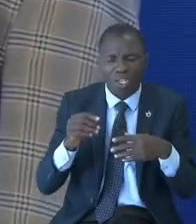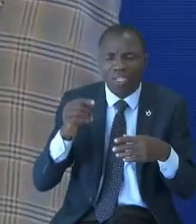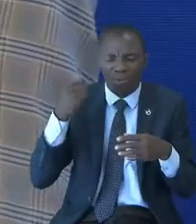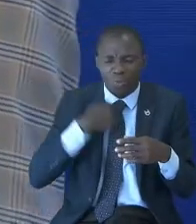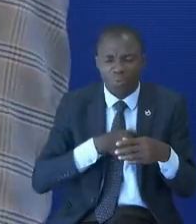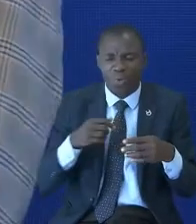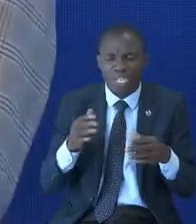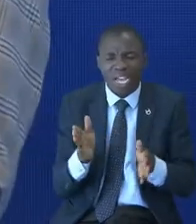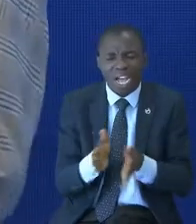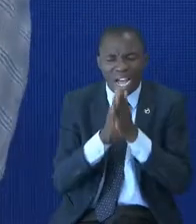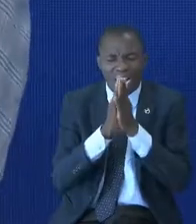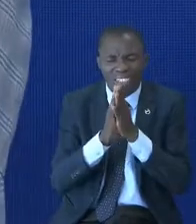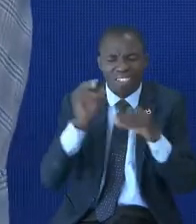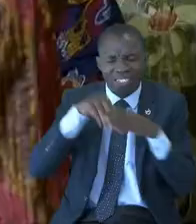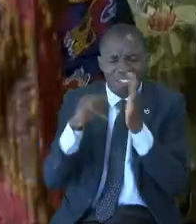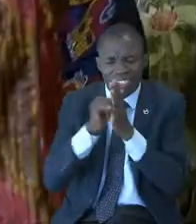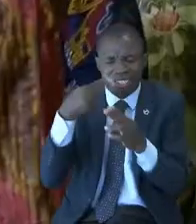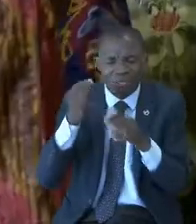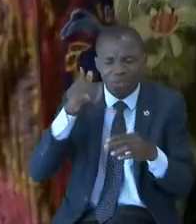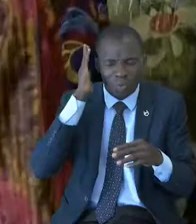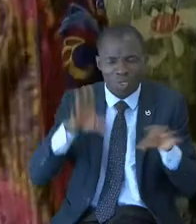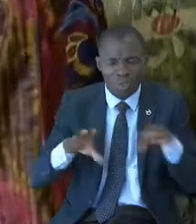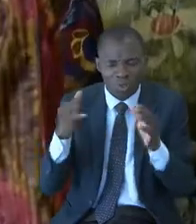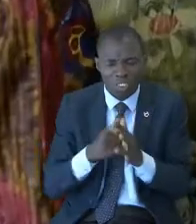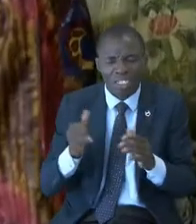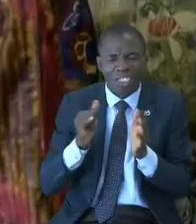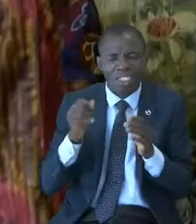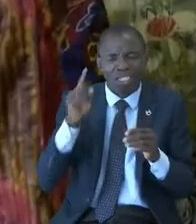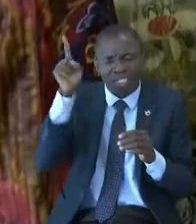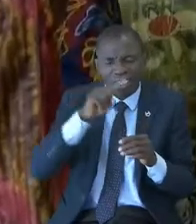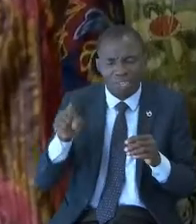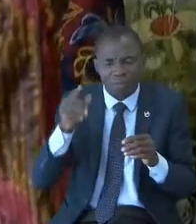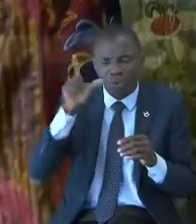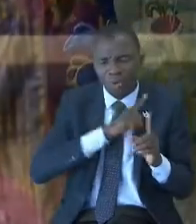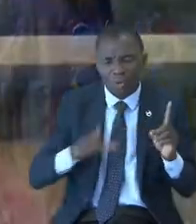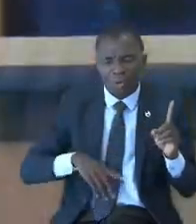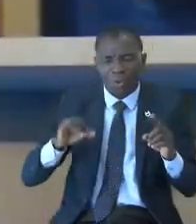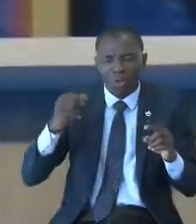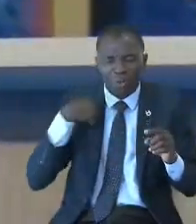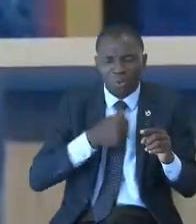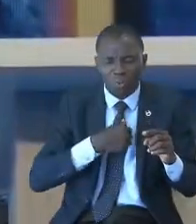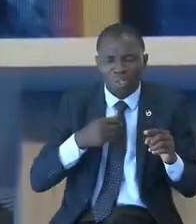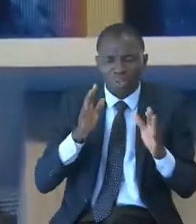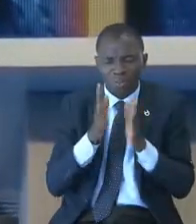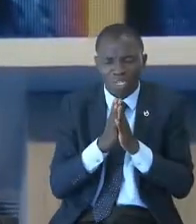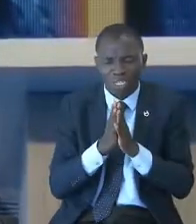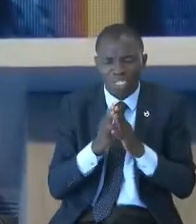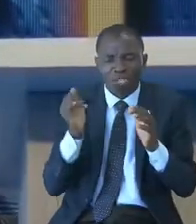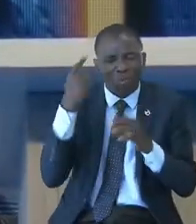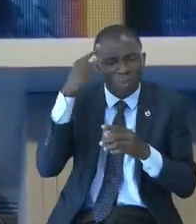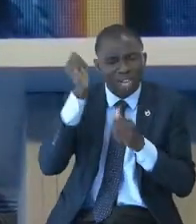that name, you will do it. Therefore, Lord, I pray for every sick person here